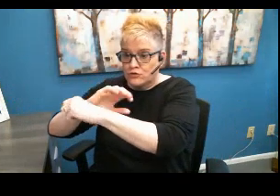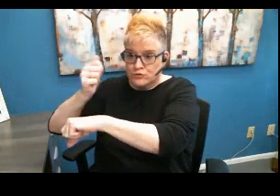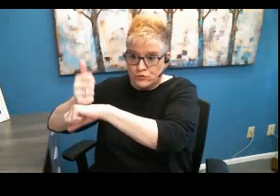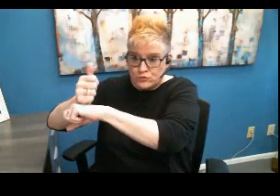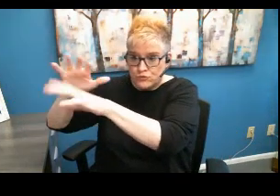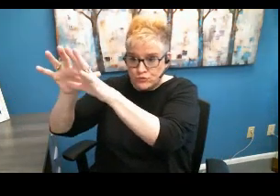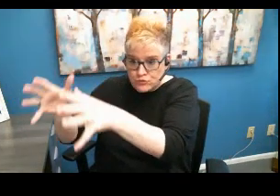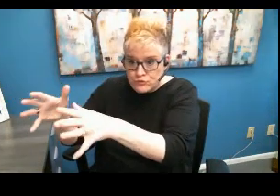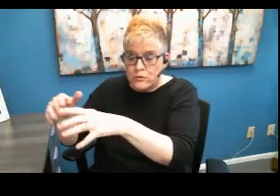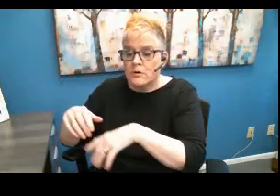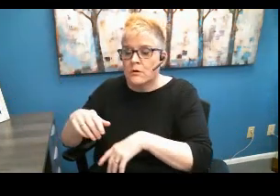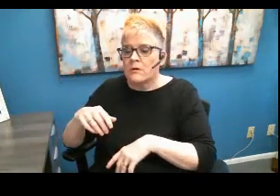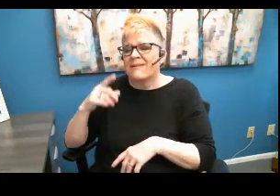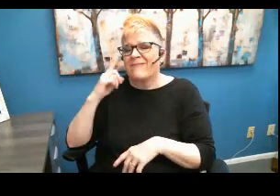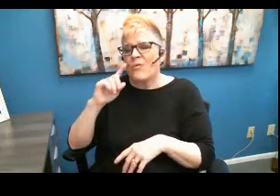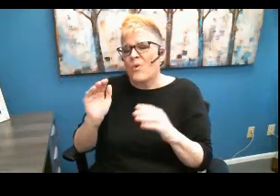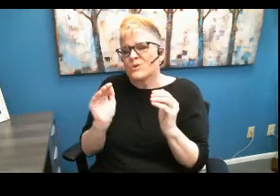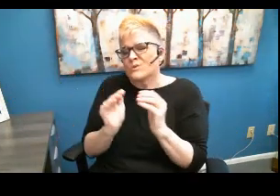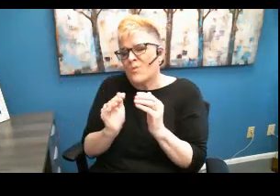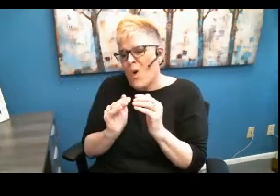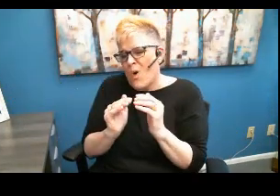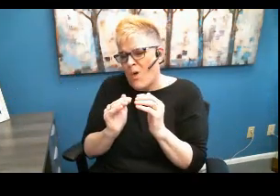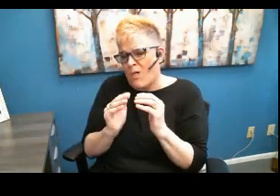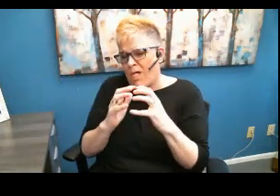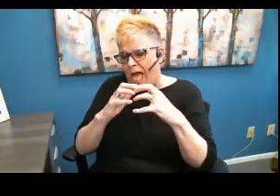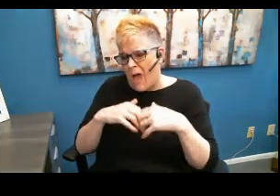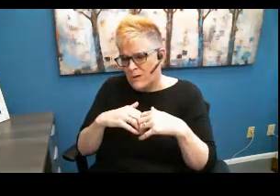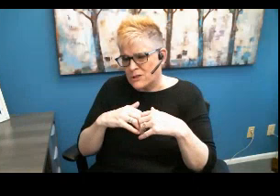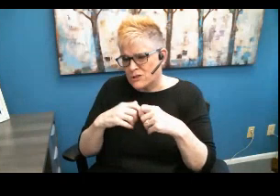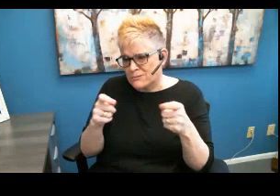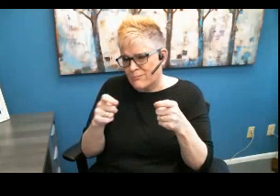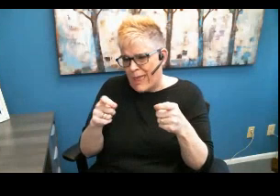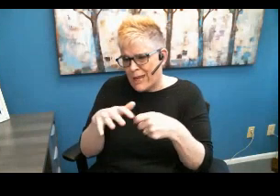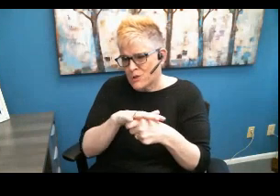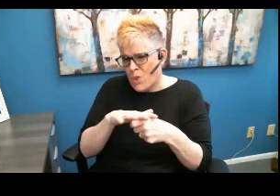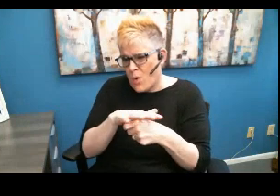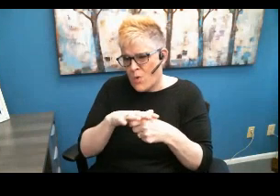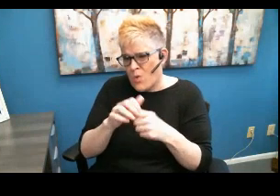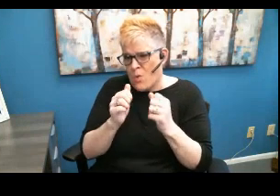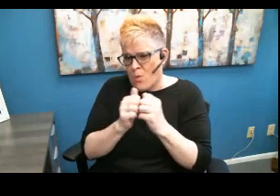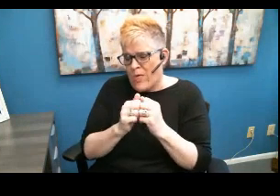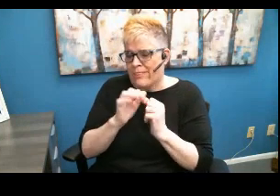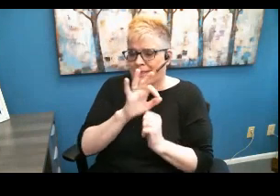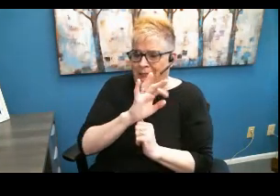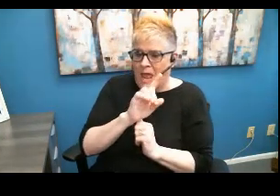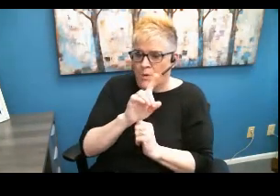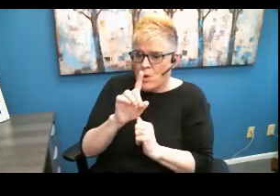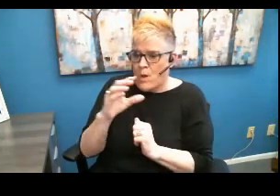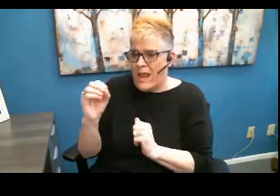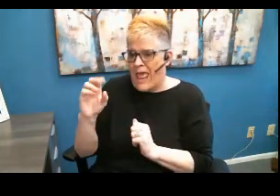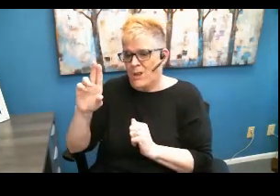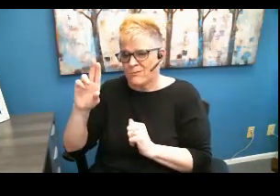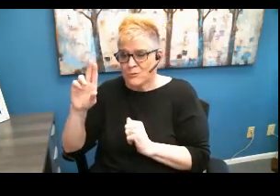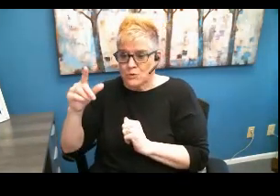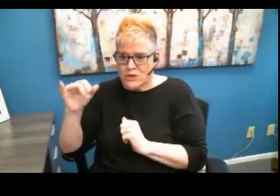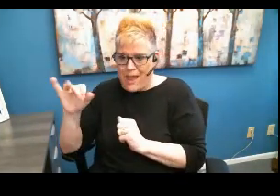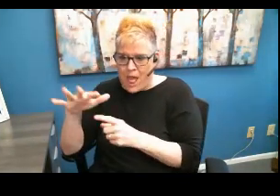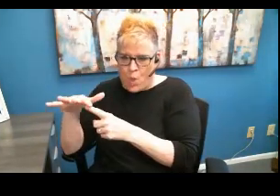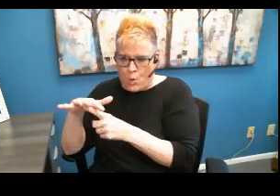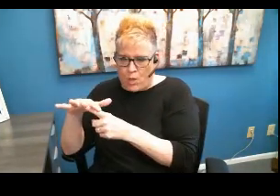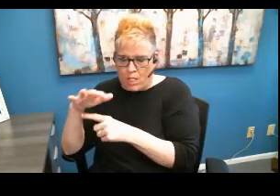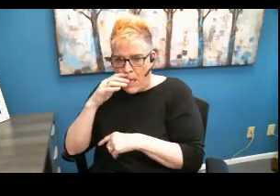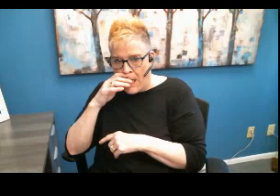that's typically for smaller outages that are managed, locally with the utility and 911 services there. But we focus on